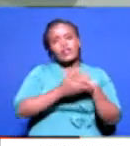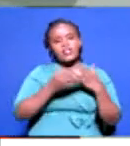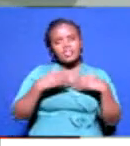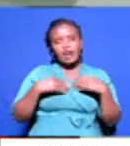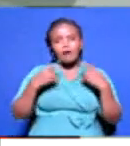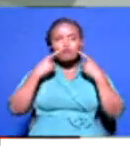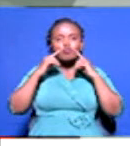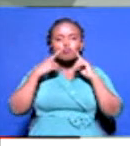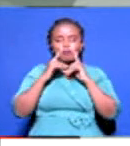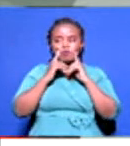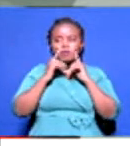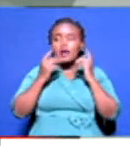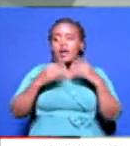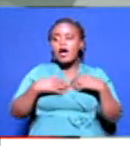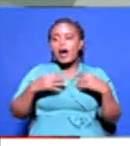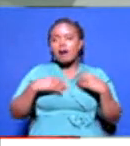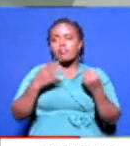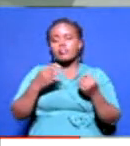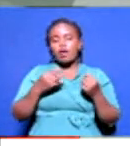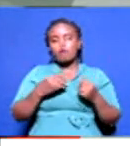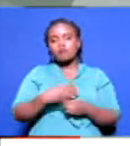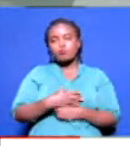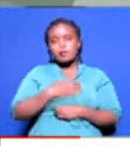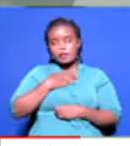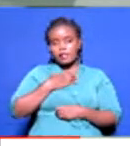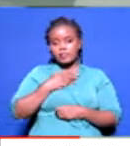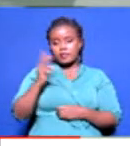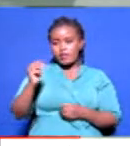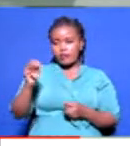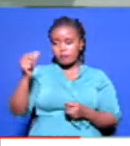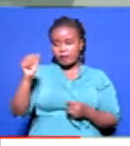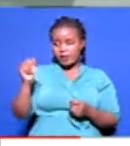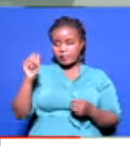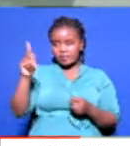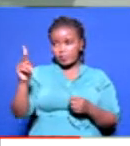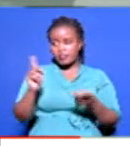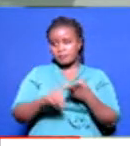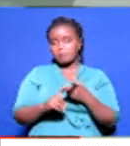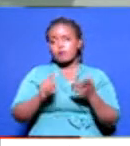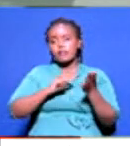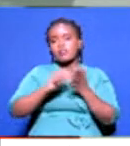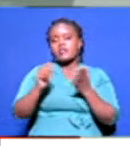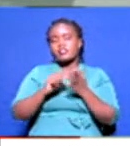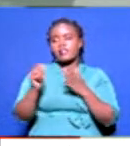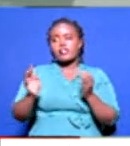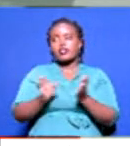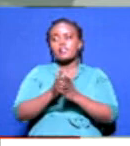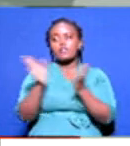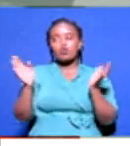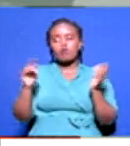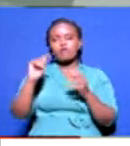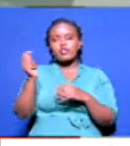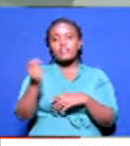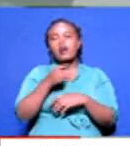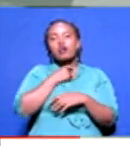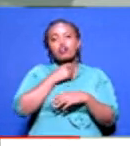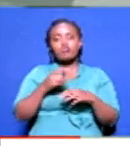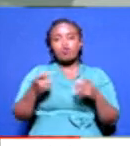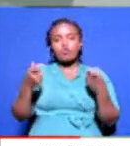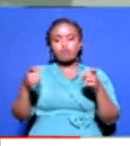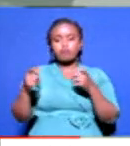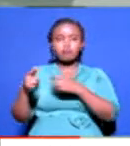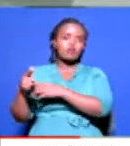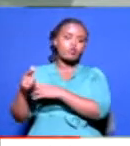Bure, Director of the Media Council of Kenya, Eric Oduor, Secretary General Kenya, Union of Journalists, as well as Hutton